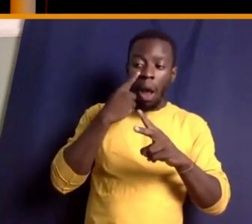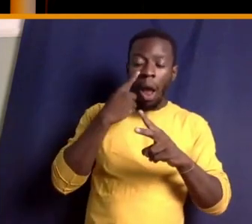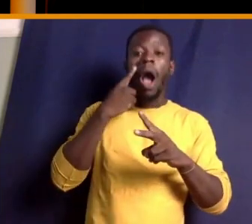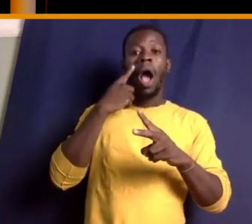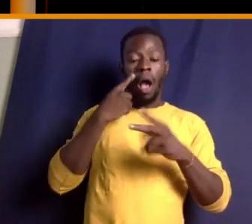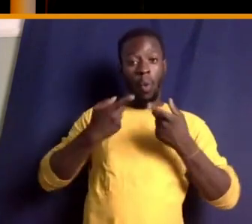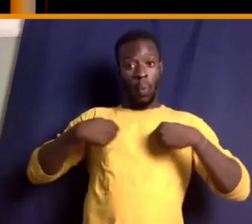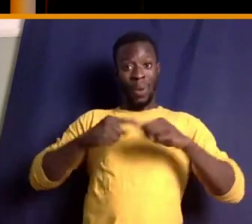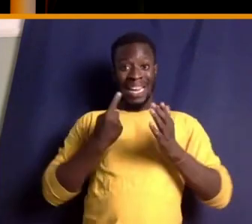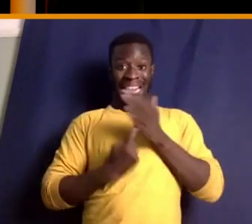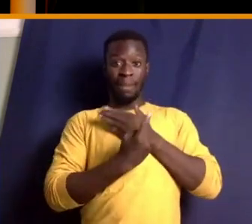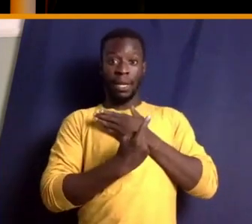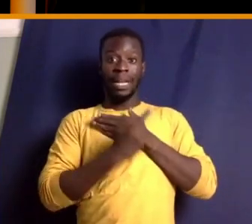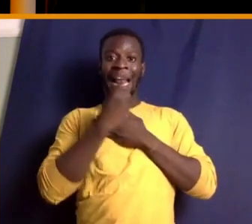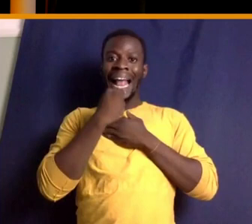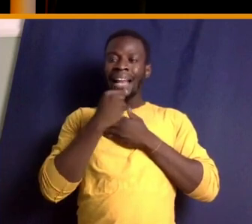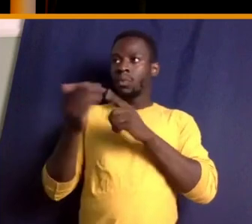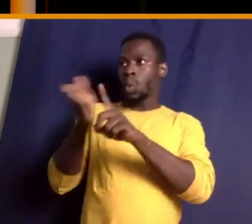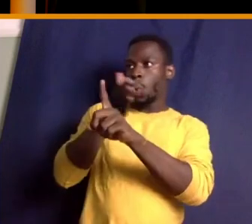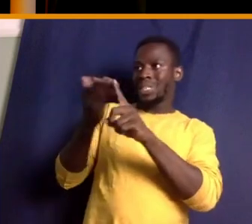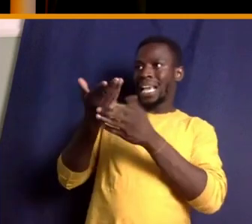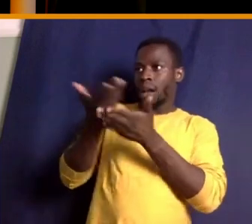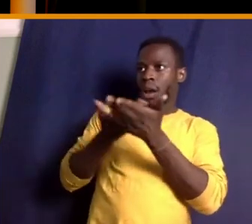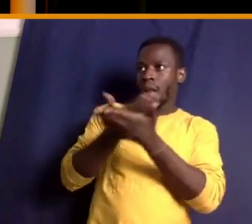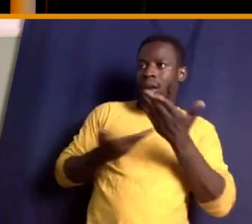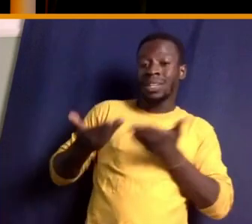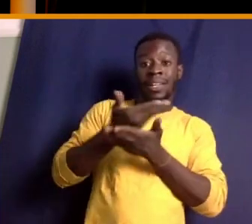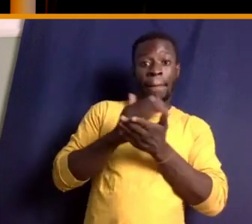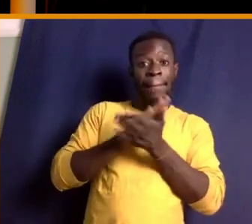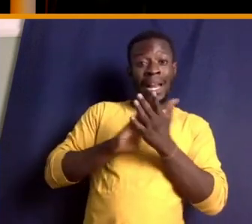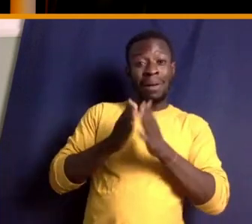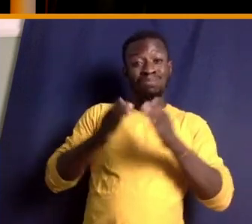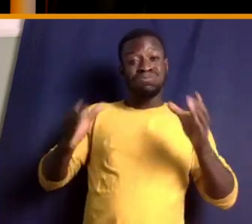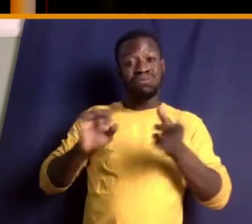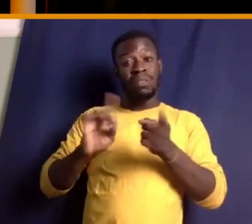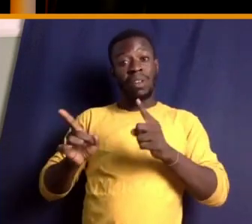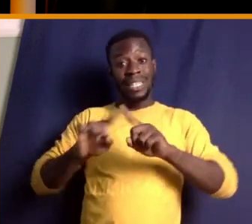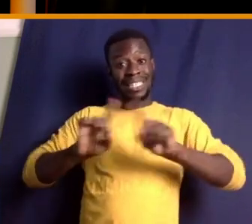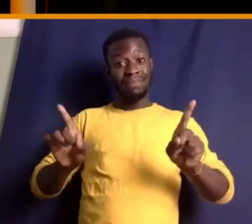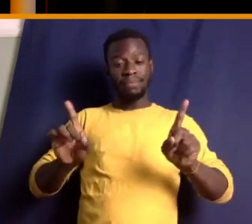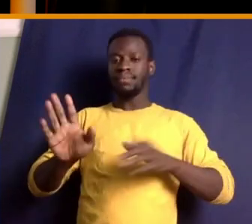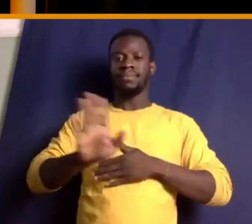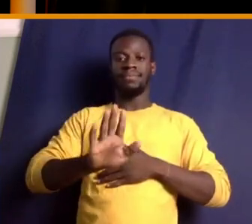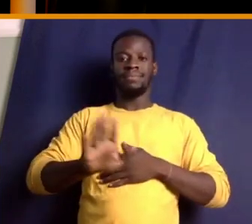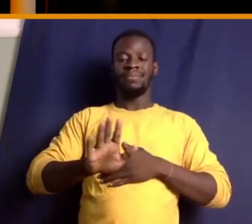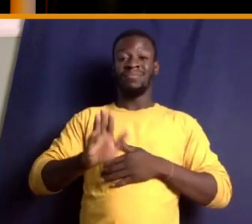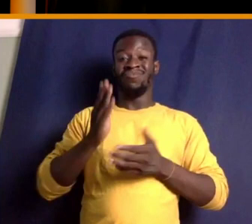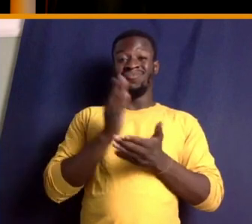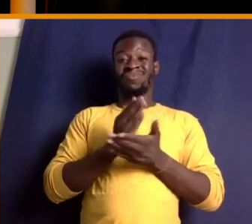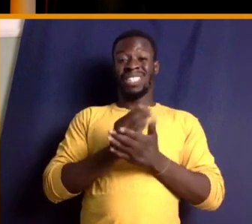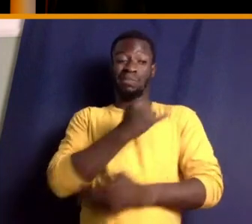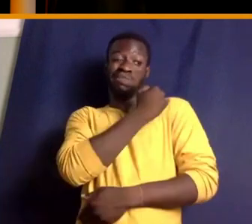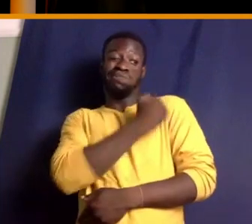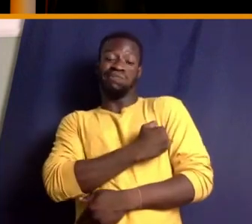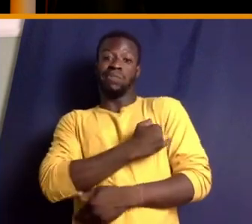trade negotiator. And the answer is, firstly, not much, and secondly, a potentially very poor deal for farmers and